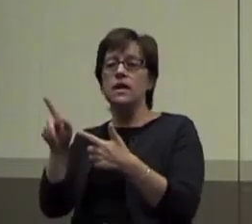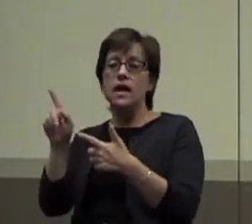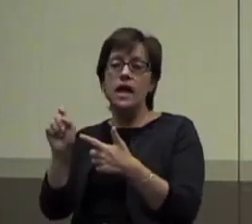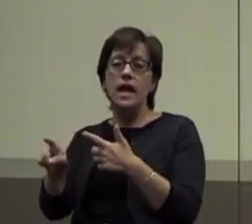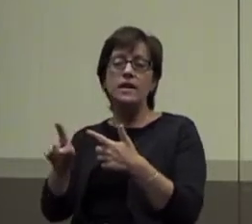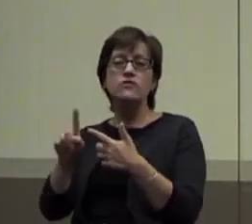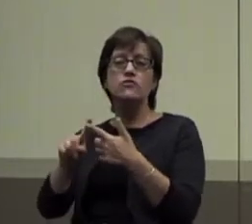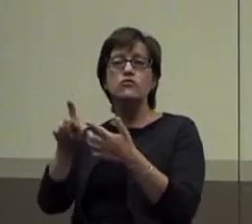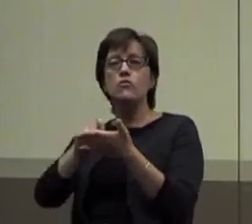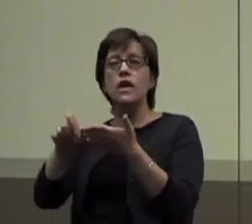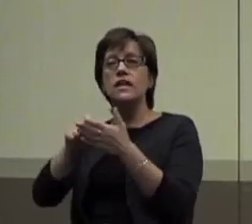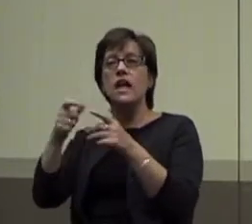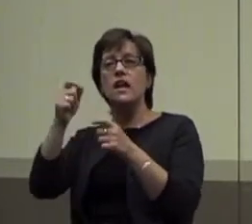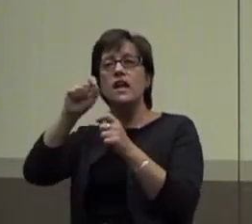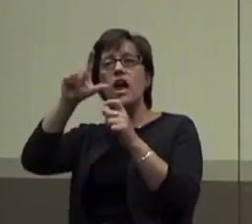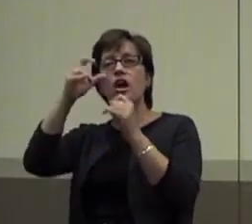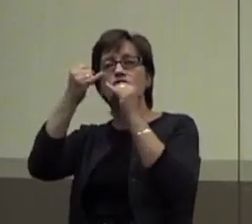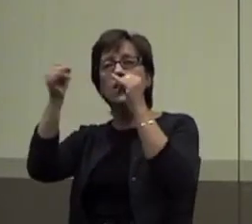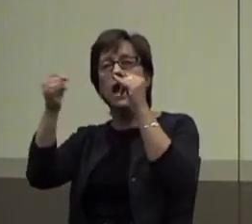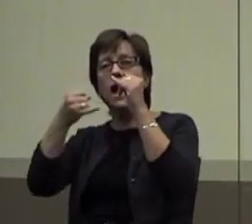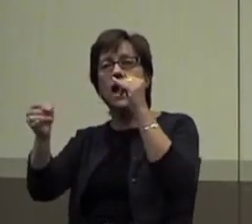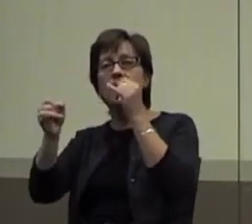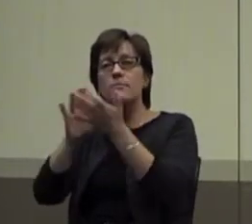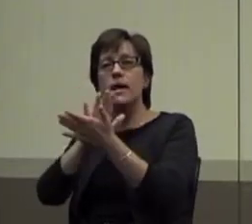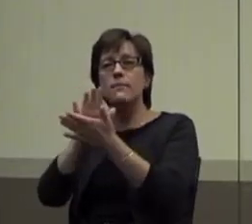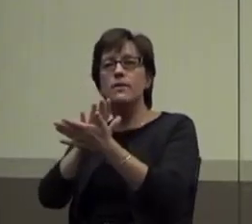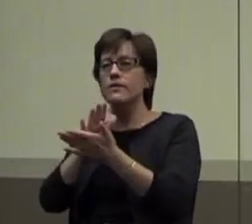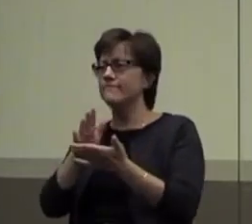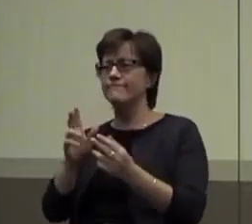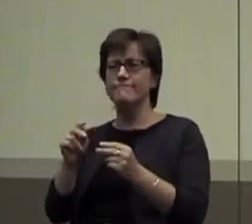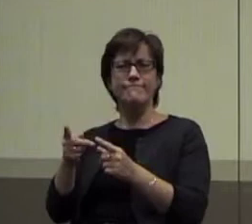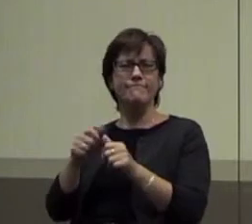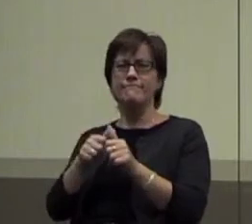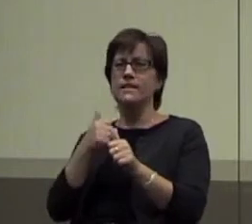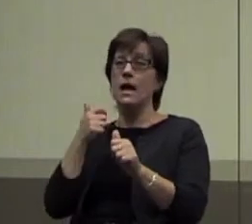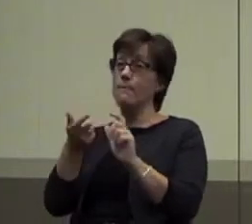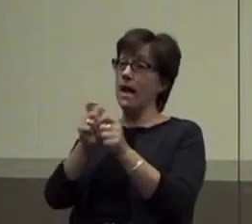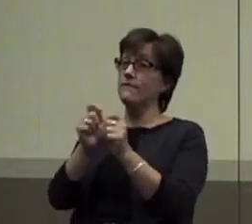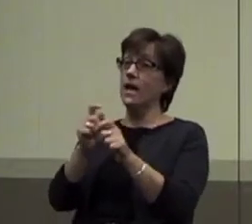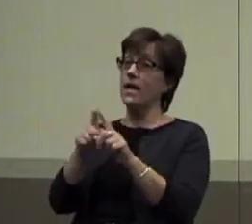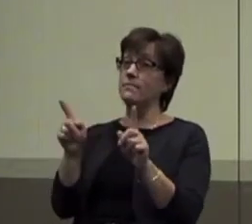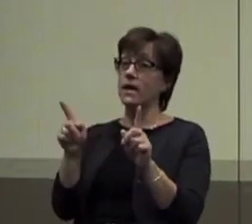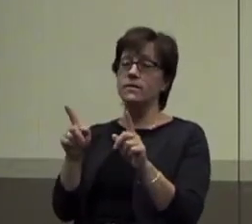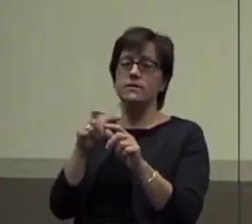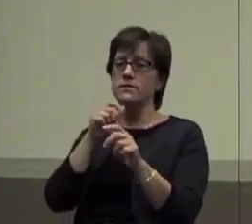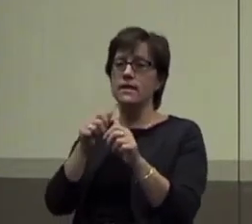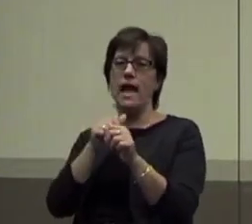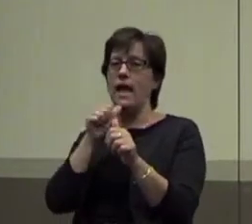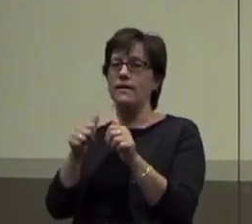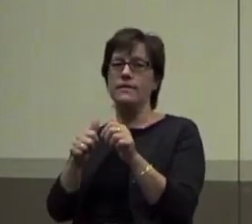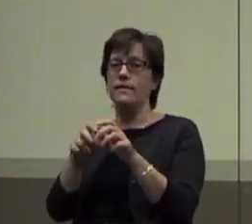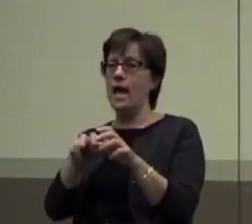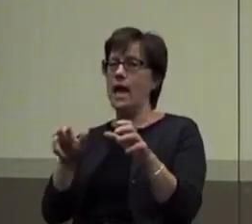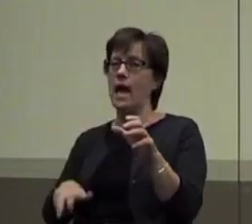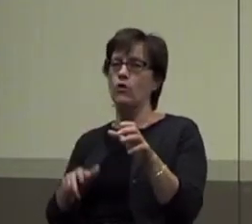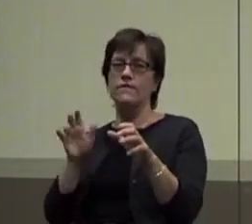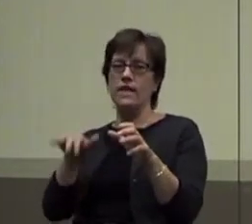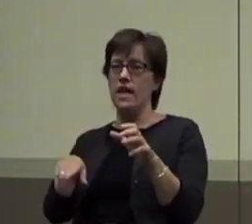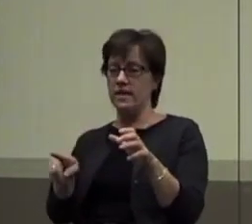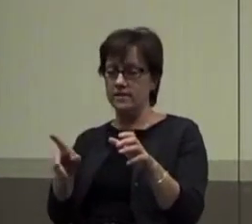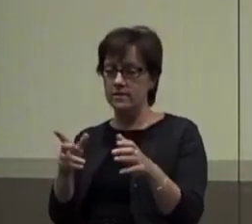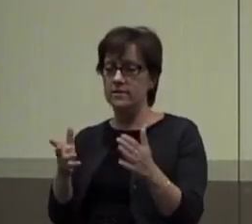on large lined paper. Doesn't quite get her out of the task. It modified the task, but didn't get her out of it.